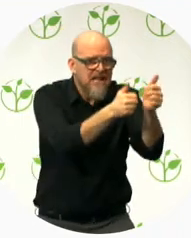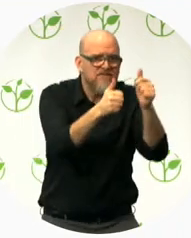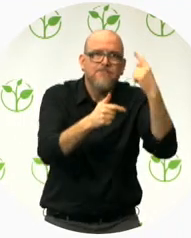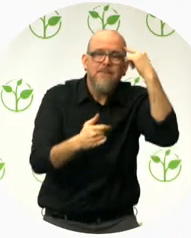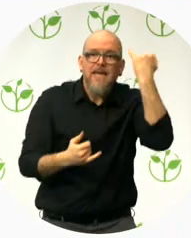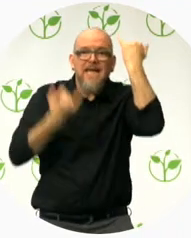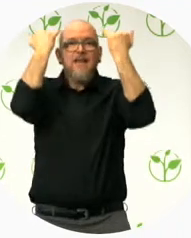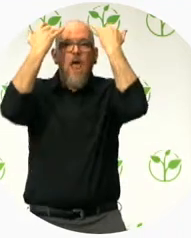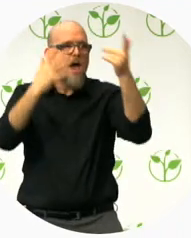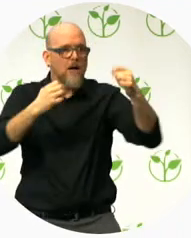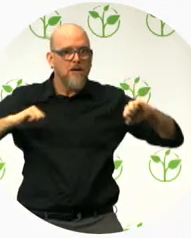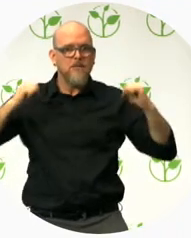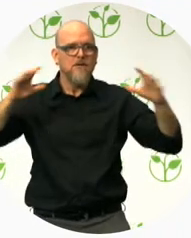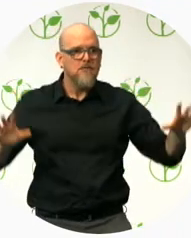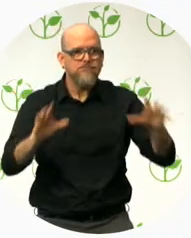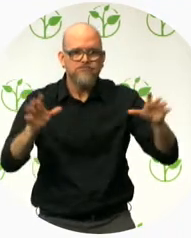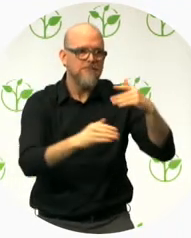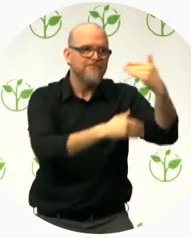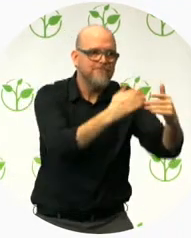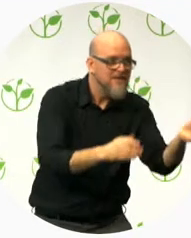How can we raise awareness